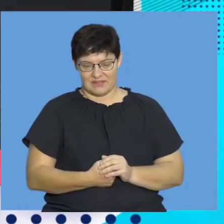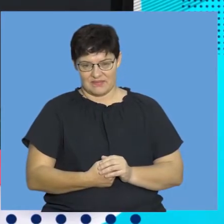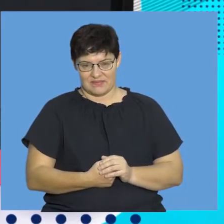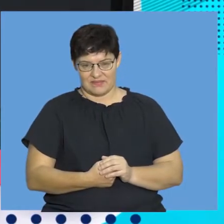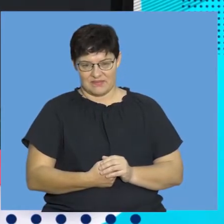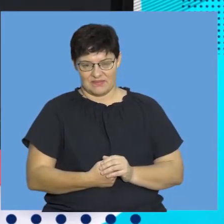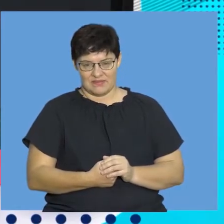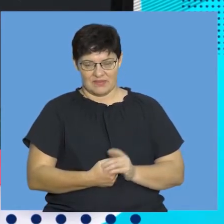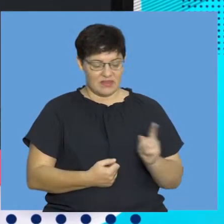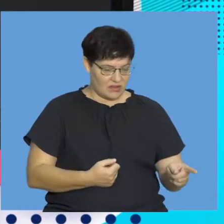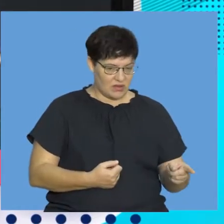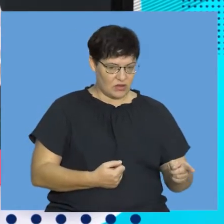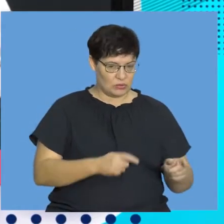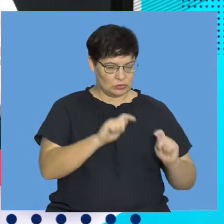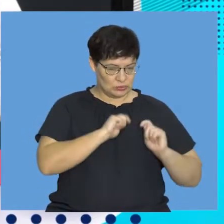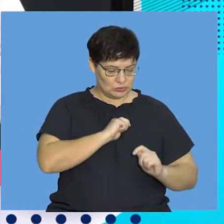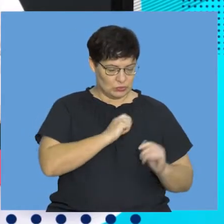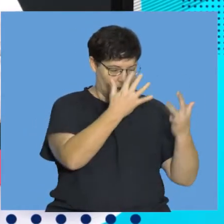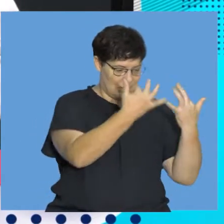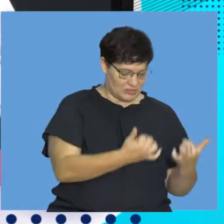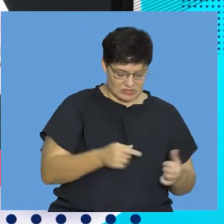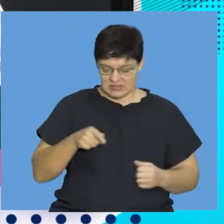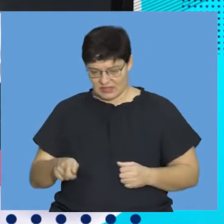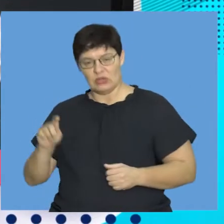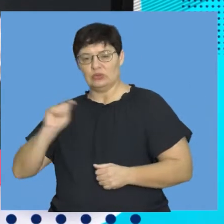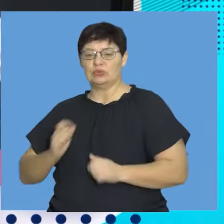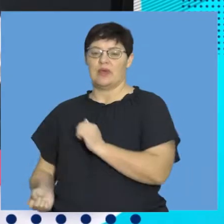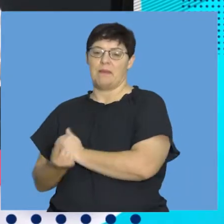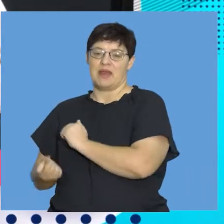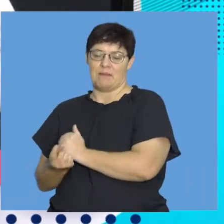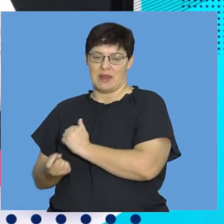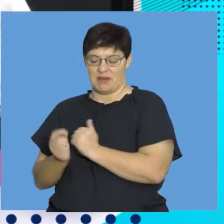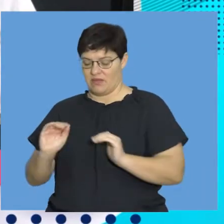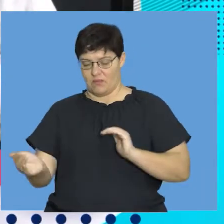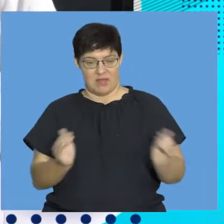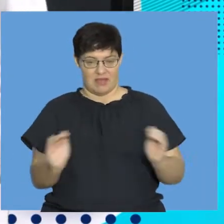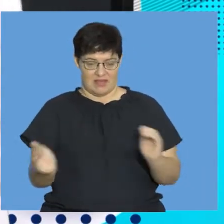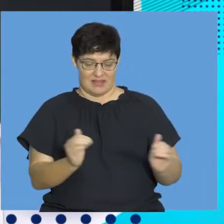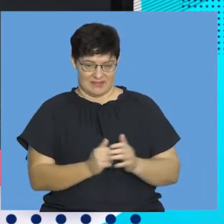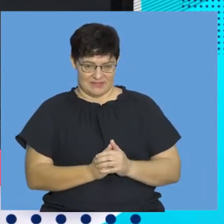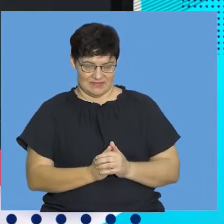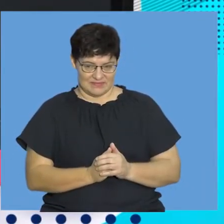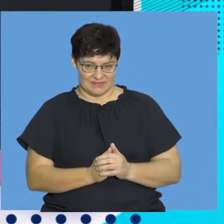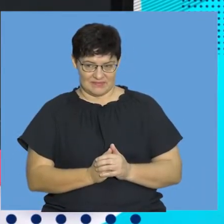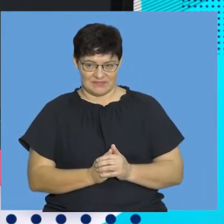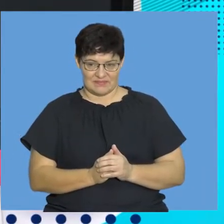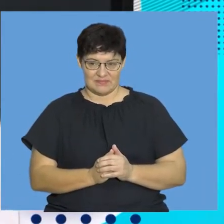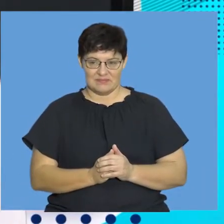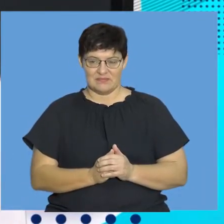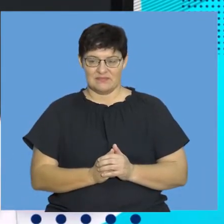your actual budget with the actual figures that were paid out. So this is just an example, right? So